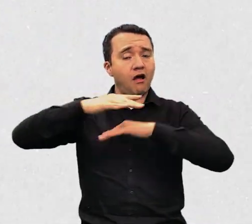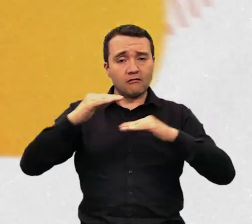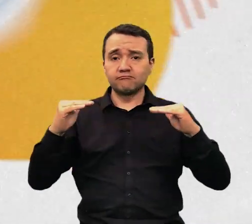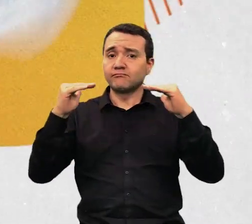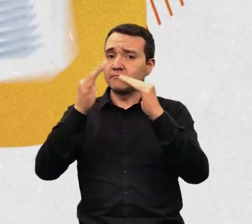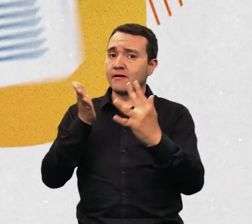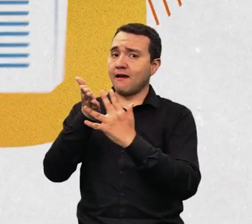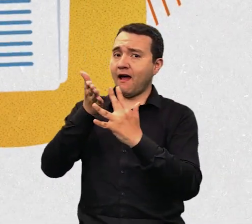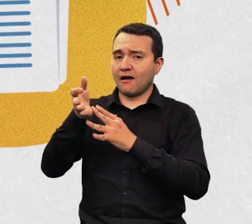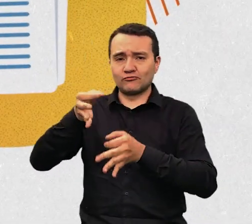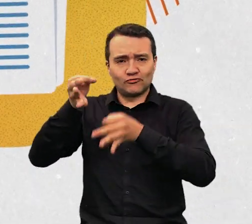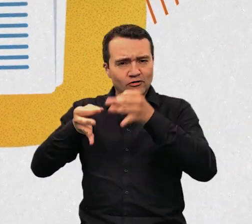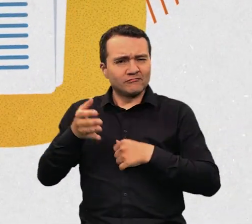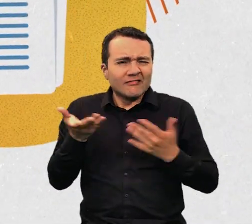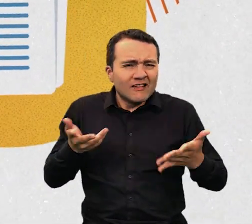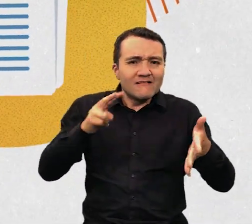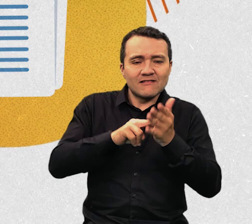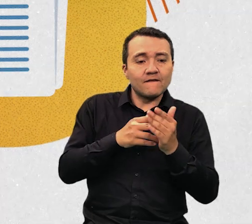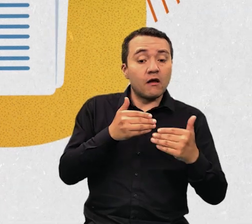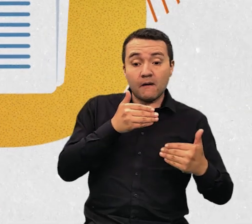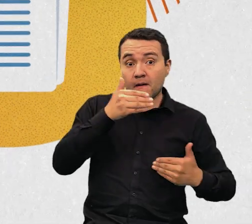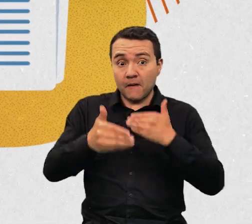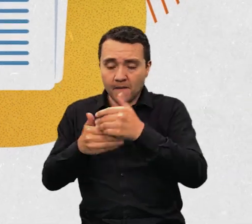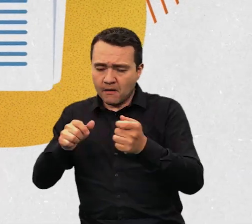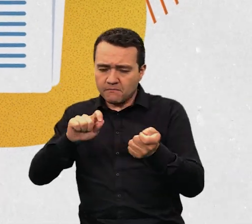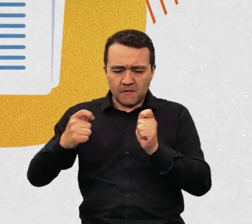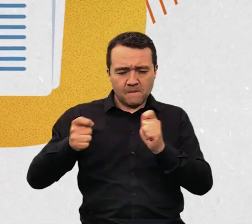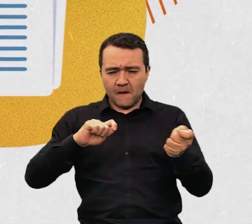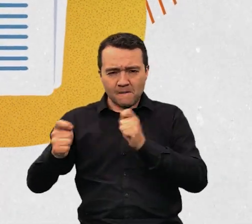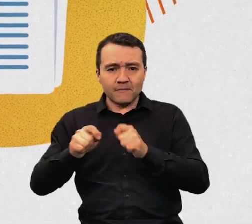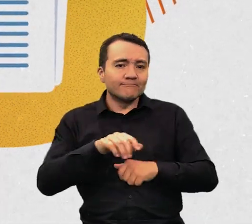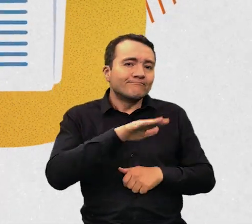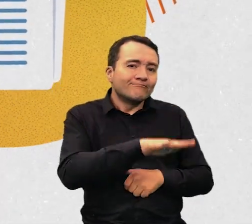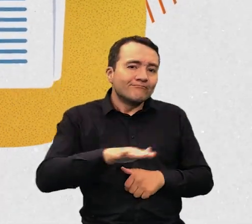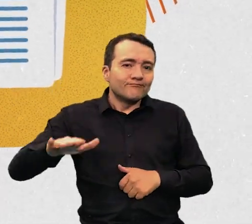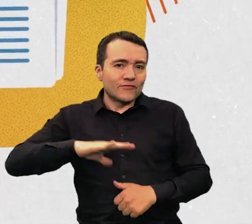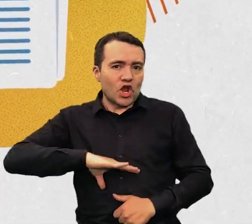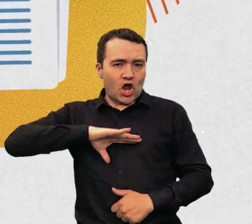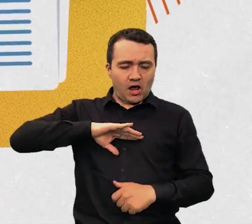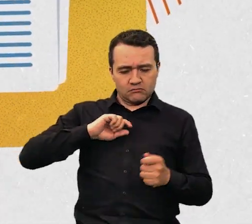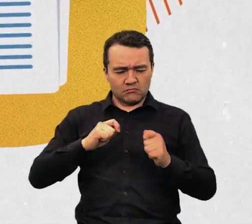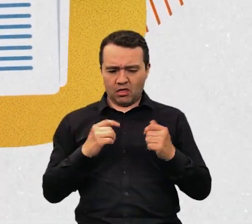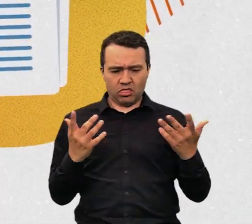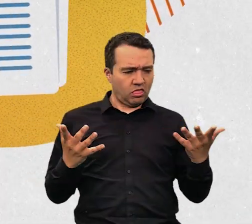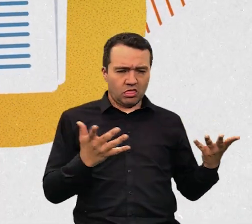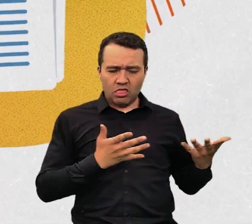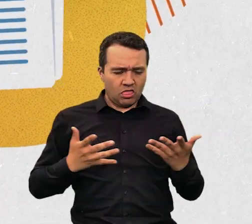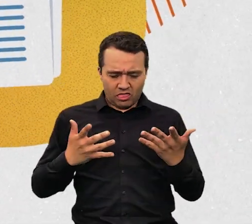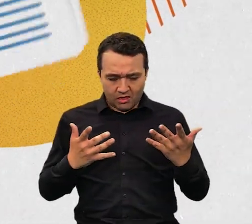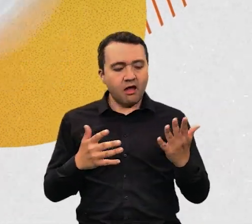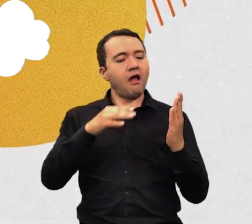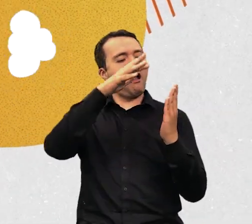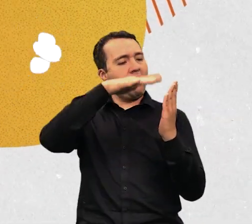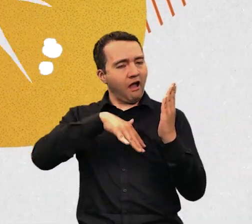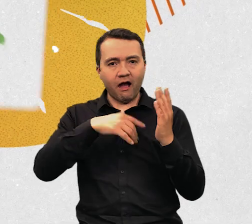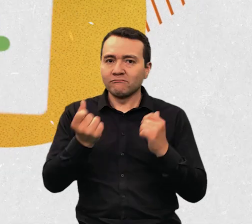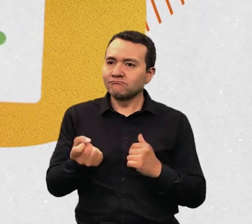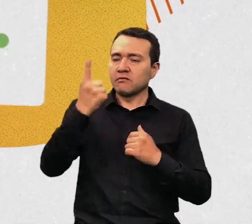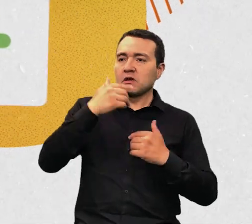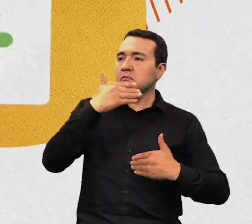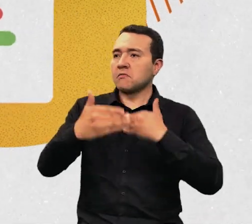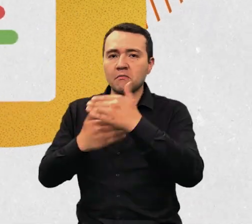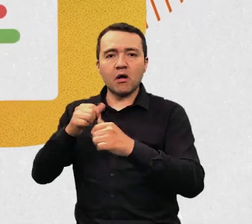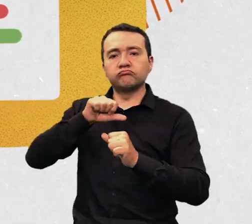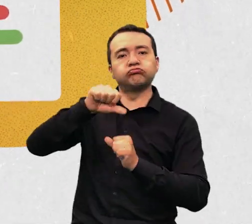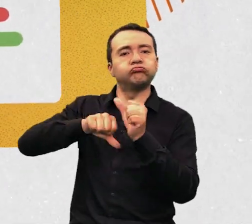the provision of procedural and age-appropriate accommodations in order to facilitate their effective role as direct and